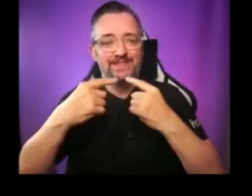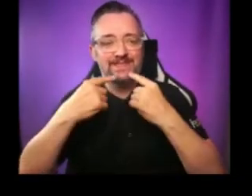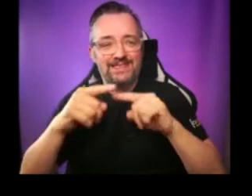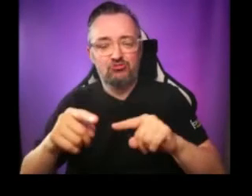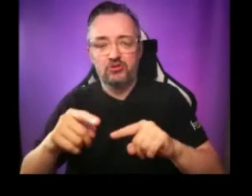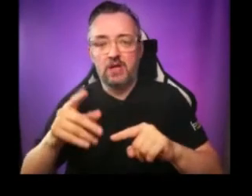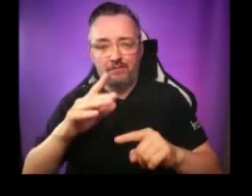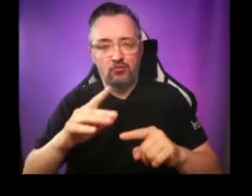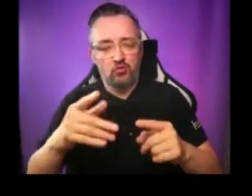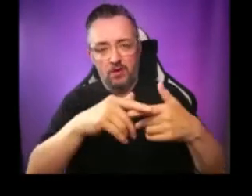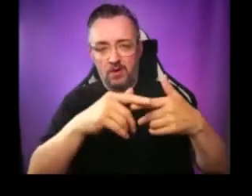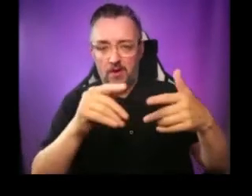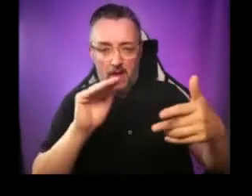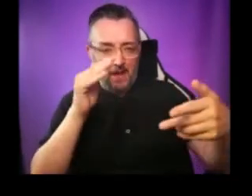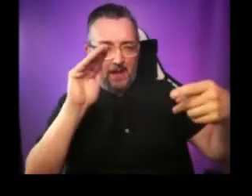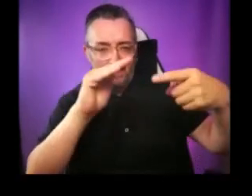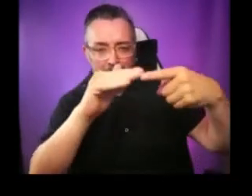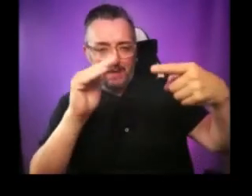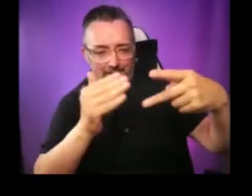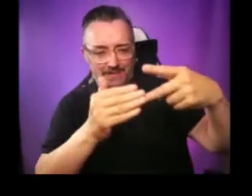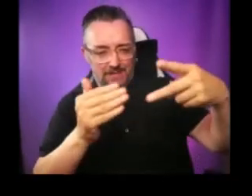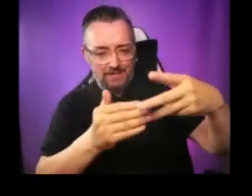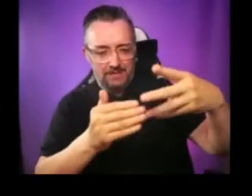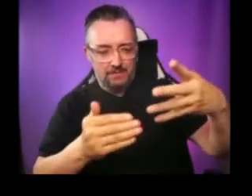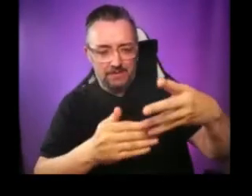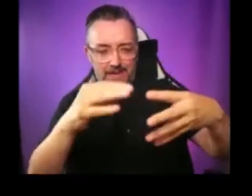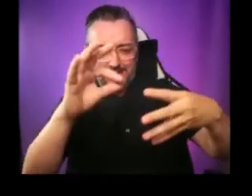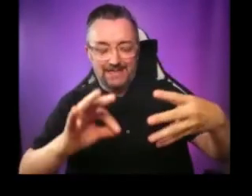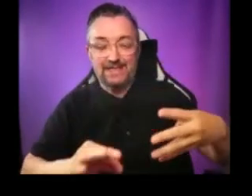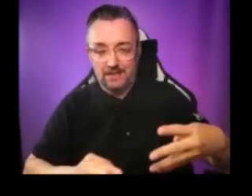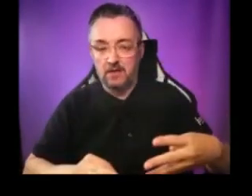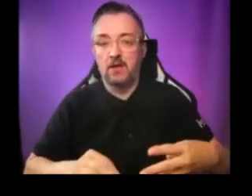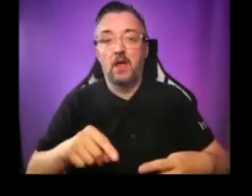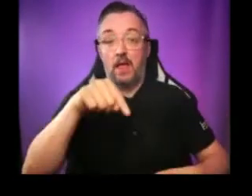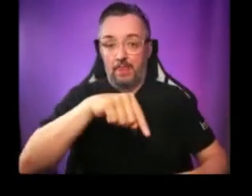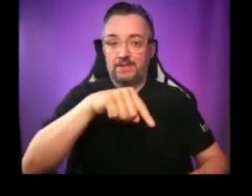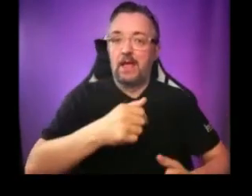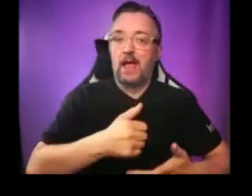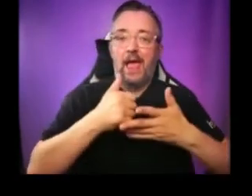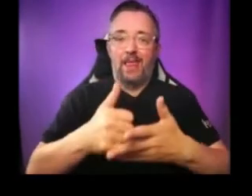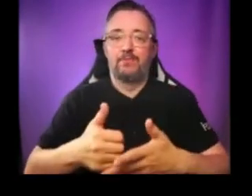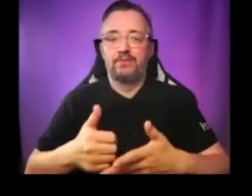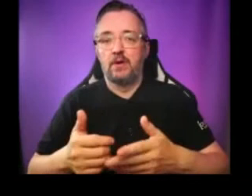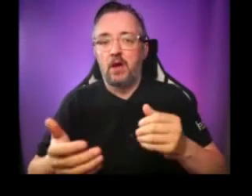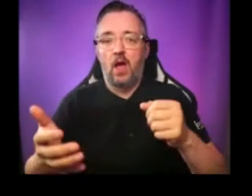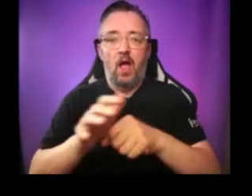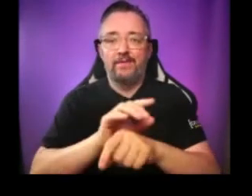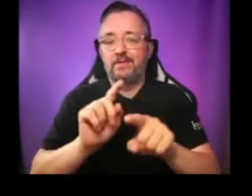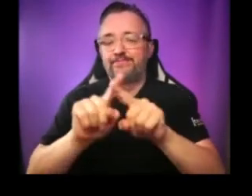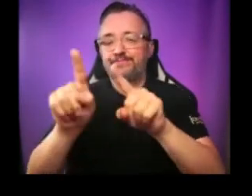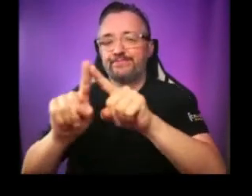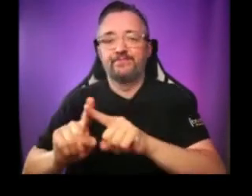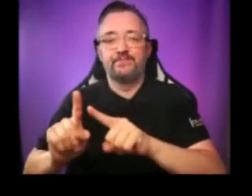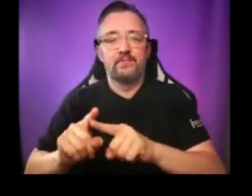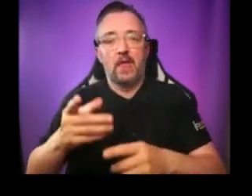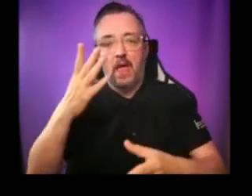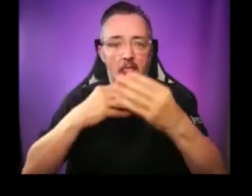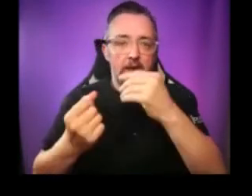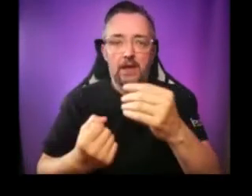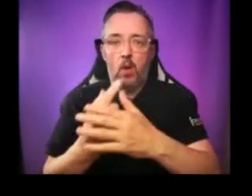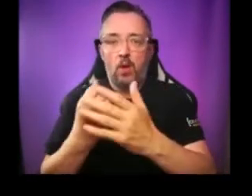learning outcomes across different subjects. So this is one that helps to achieve that and covers a number of different learning outcomes across the